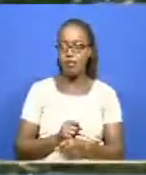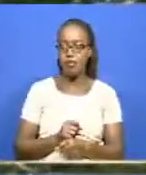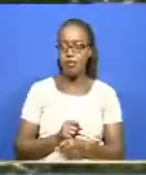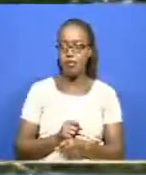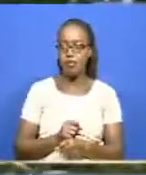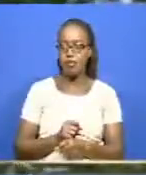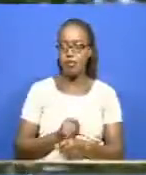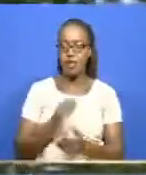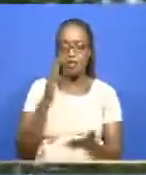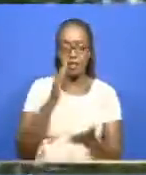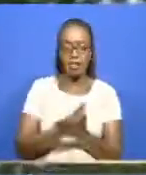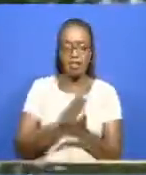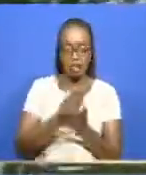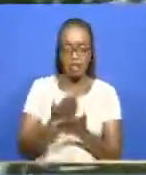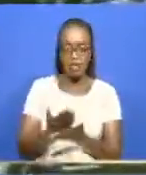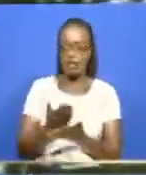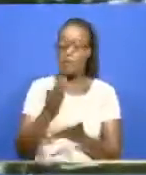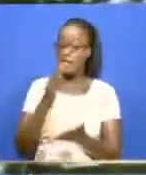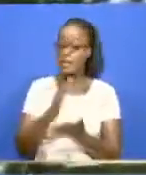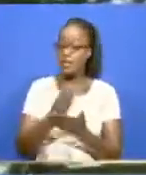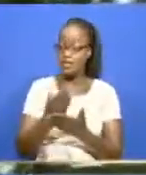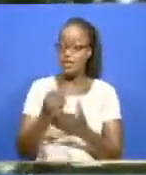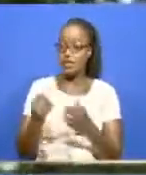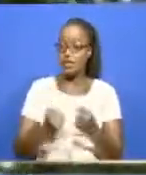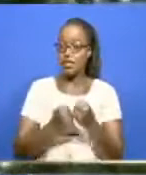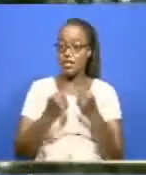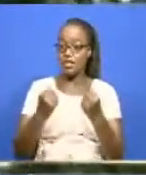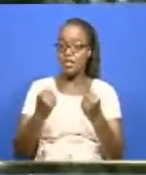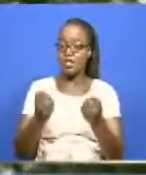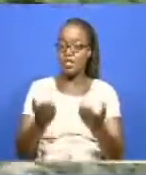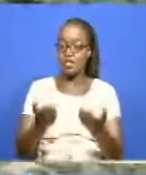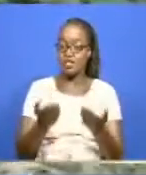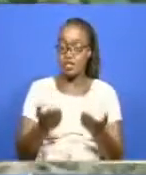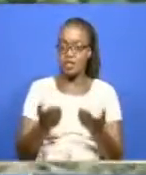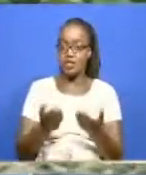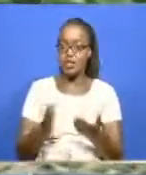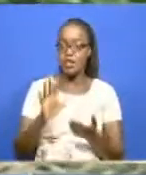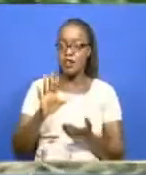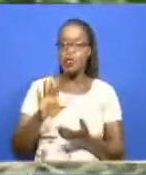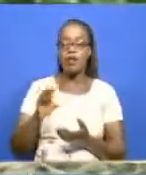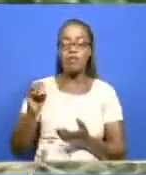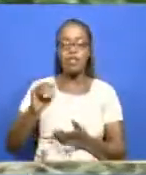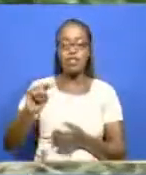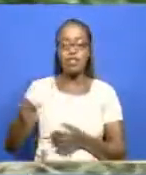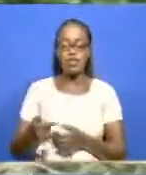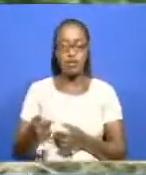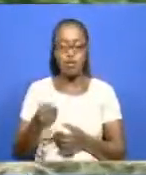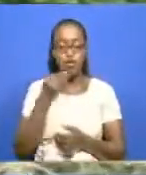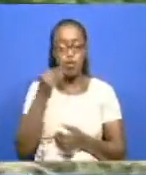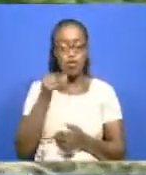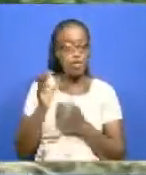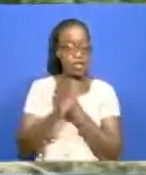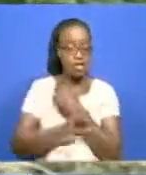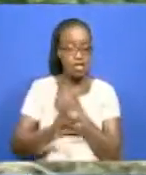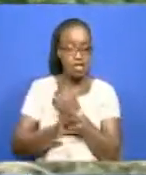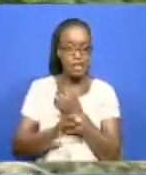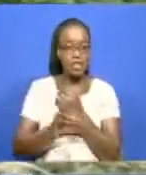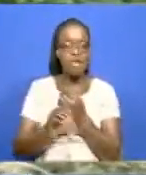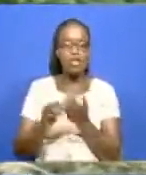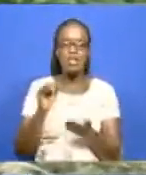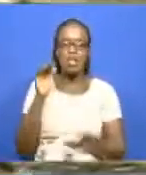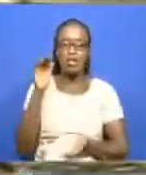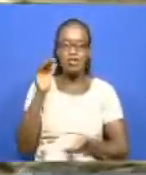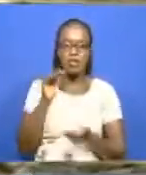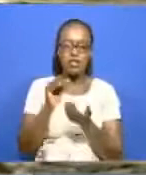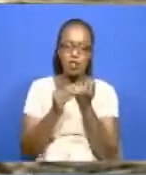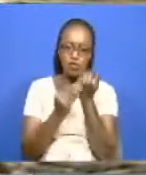Despite cassava providing dietary and energy needs for more than 500,000 homesteads in the country, production has been declining due to a combination of